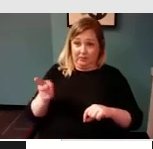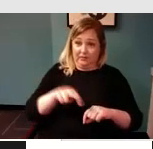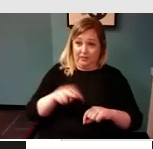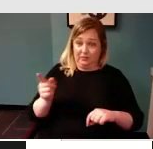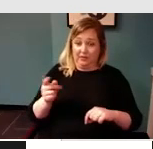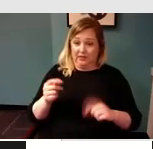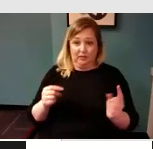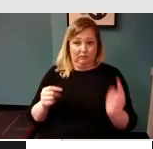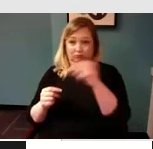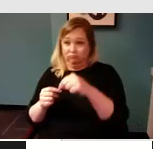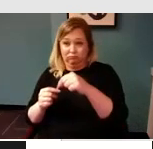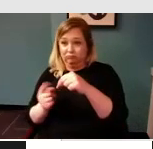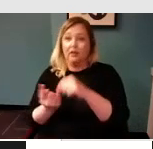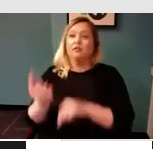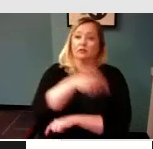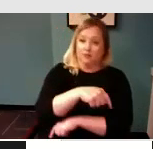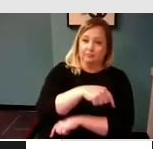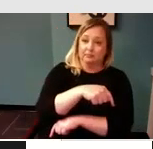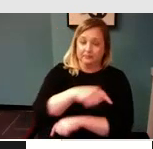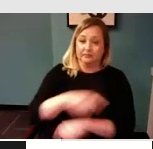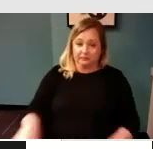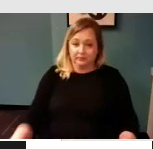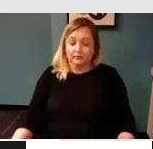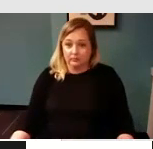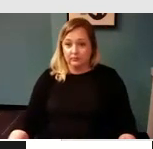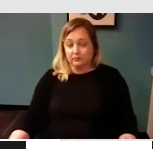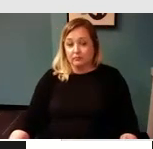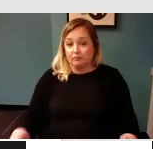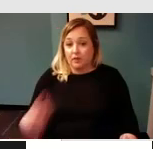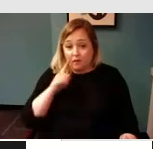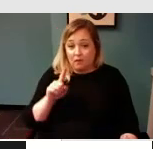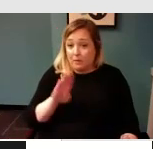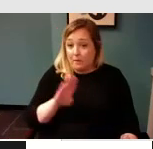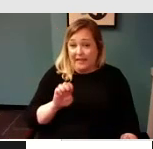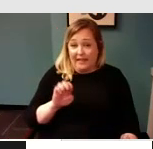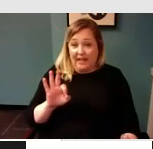And then for any node BEFCD, if we just explore from these nodes,